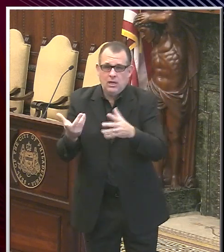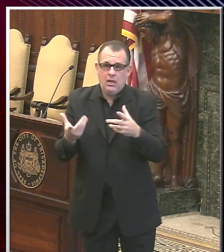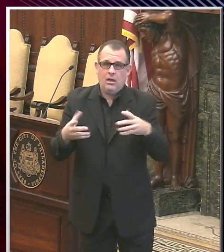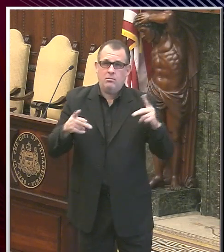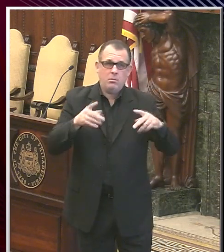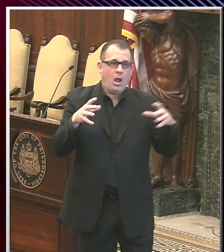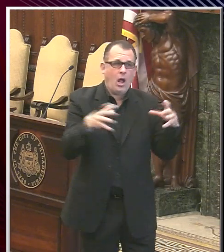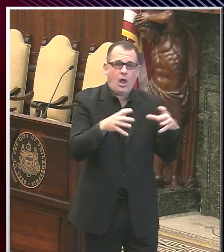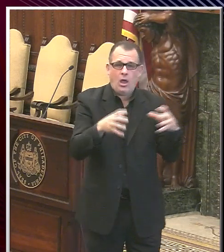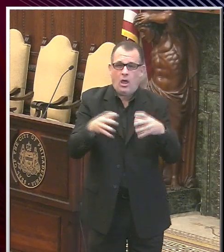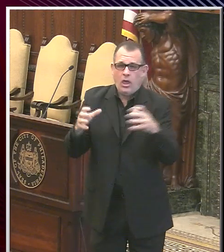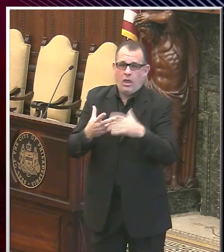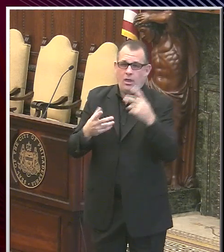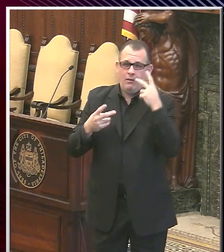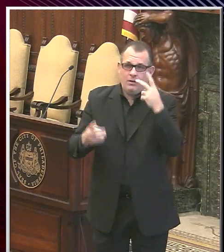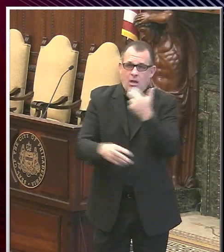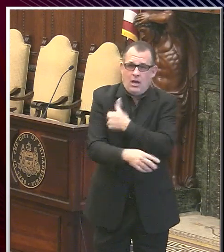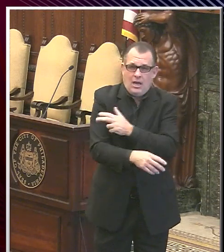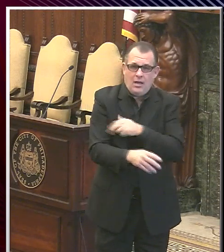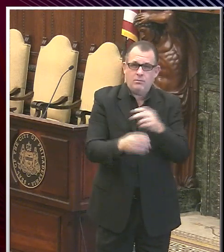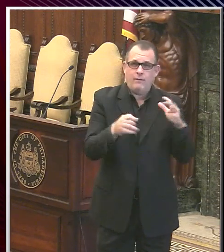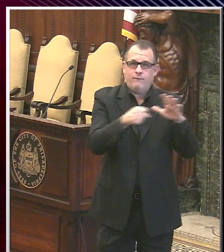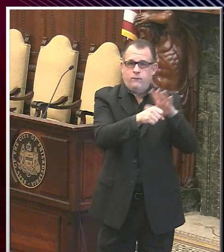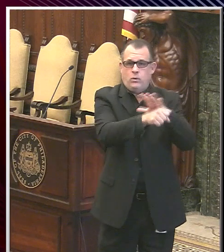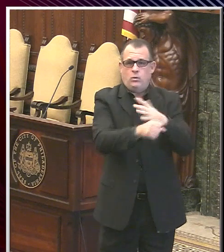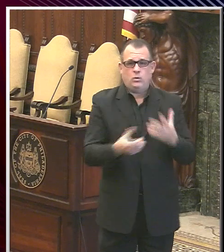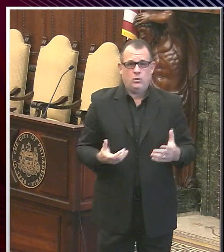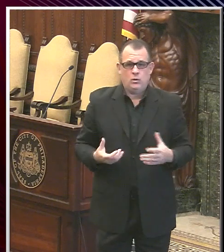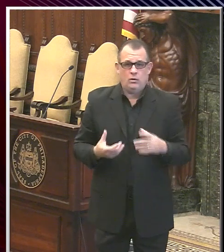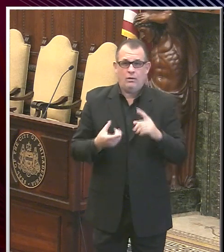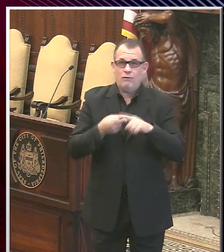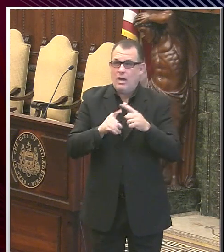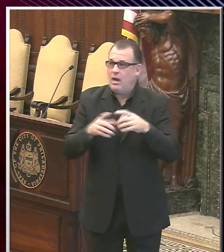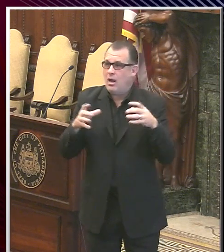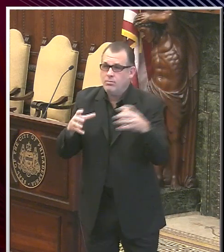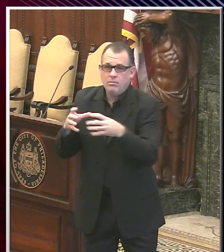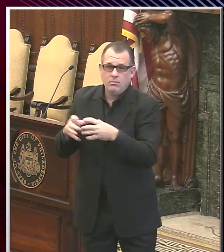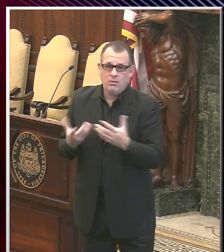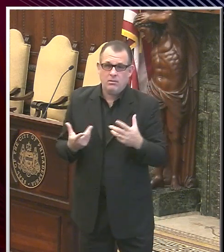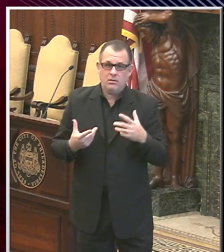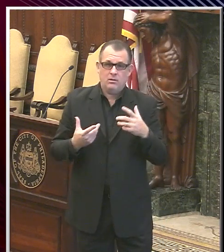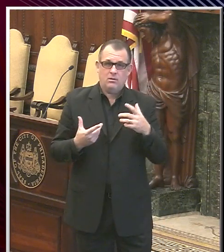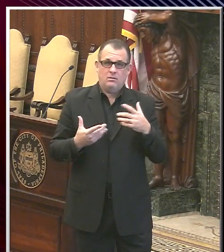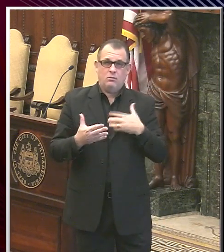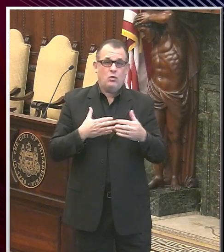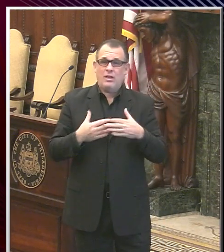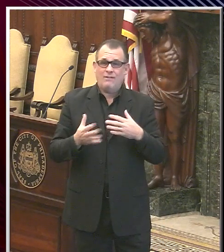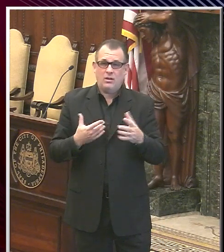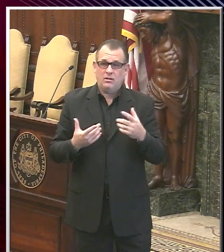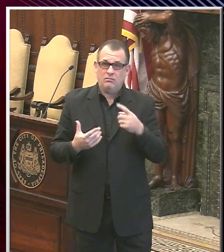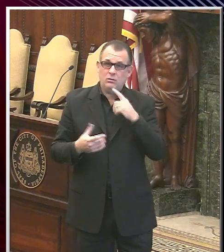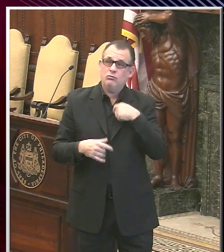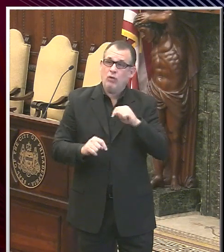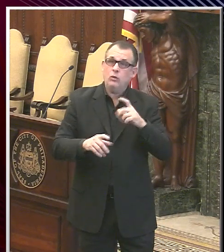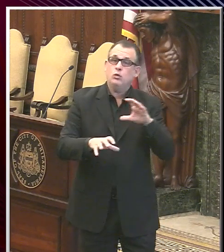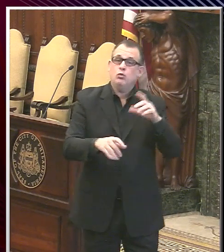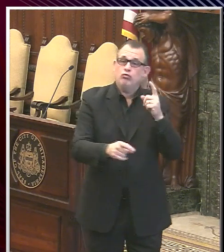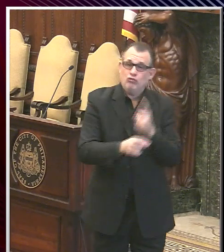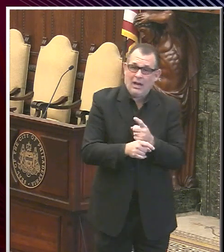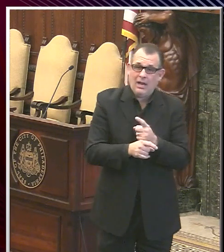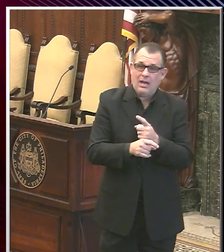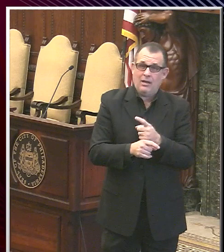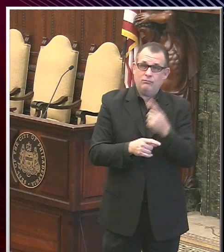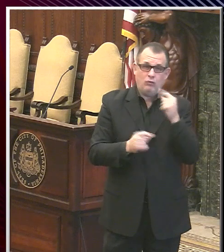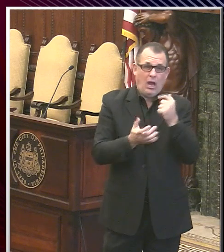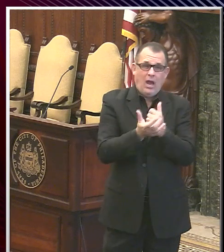sick and the hospital's getting full, the fear is going to keep people home anyway. And if we do this right, our businesses will recover faster because